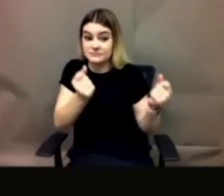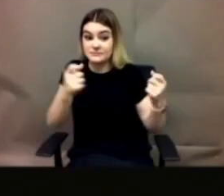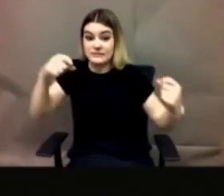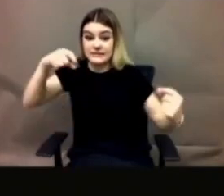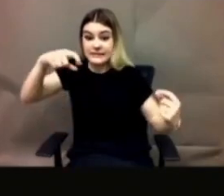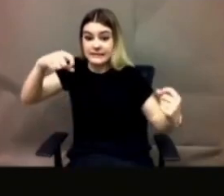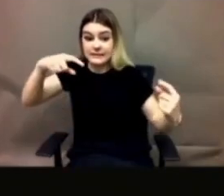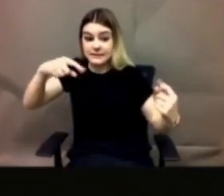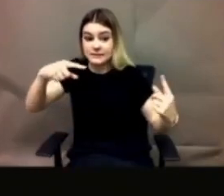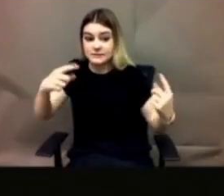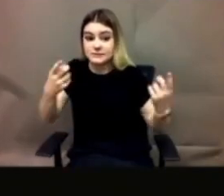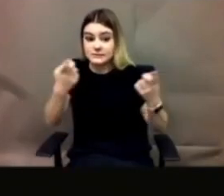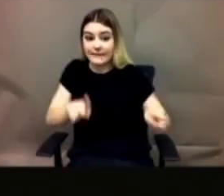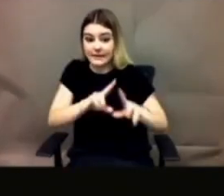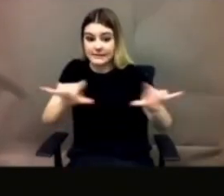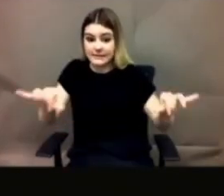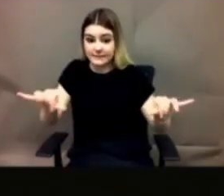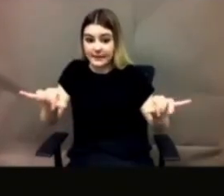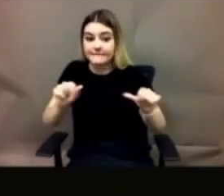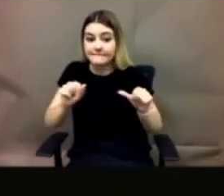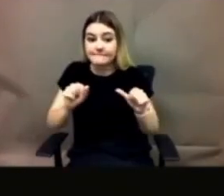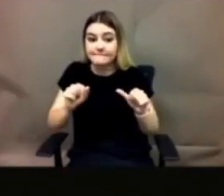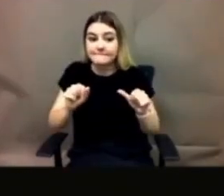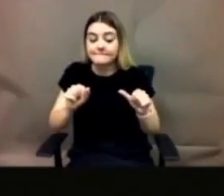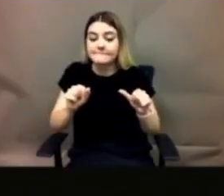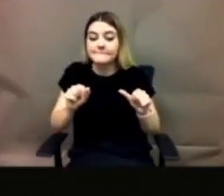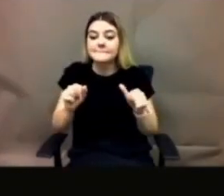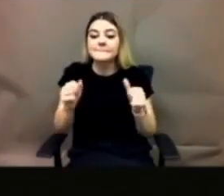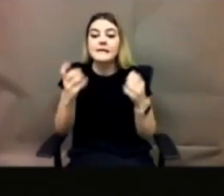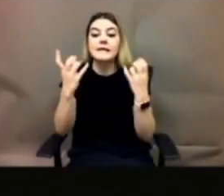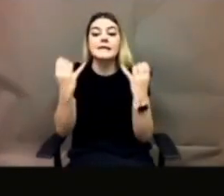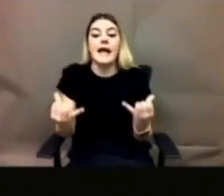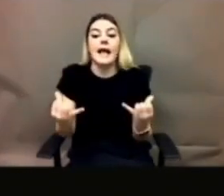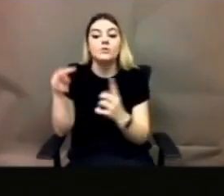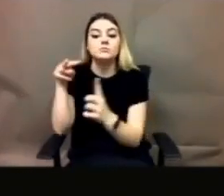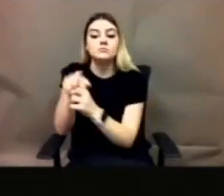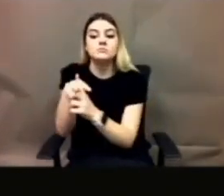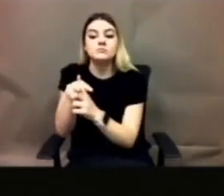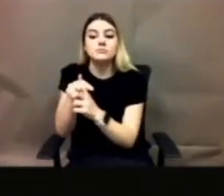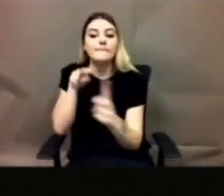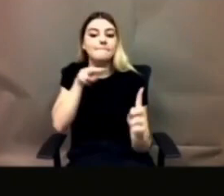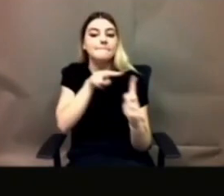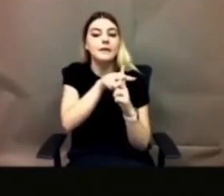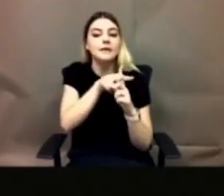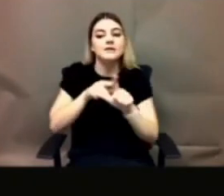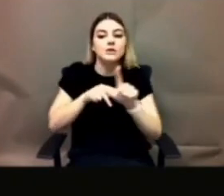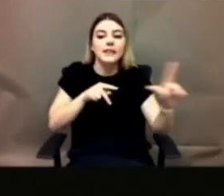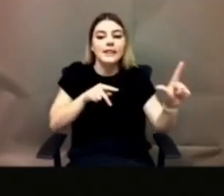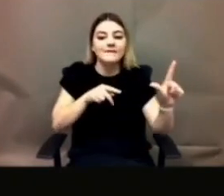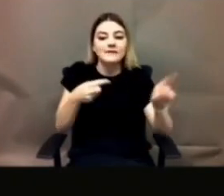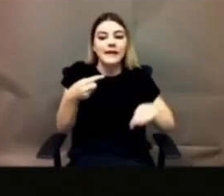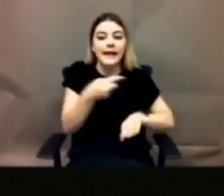clip to the left arrow. Now I can touch that to Earth.